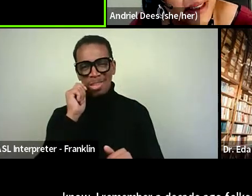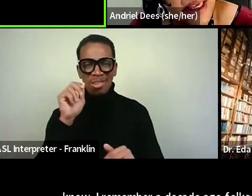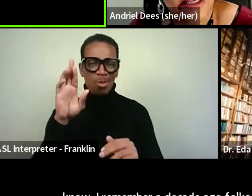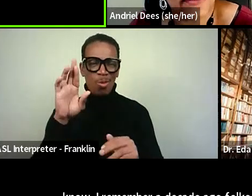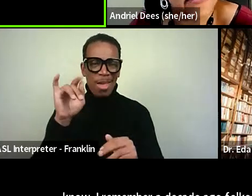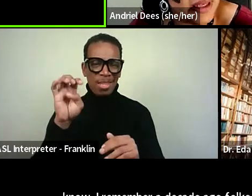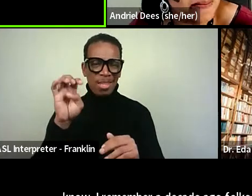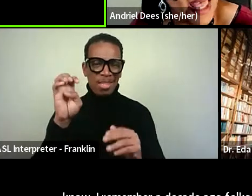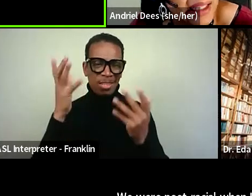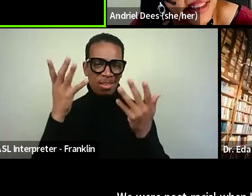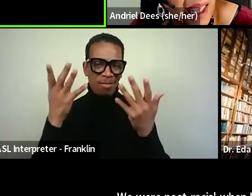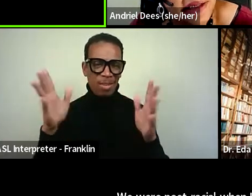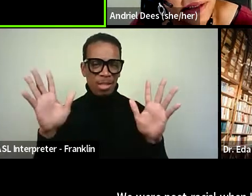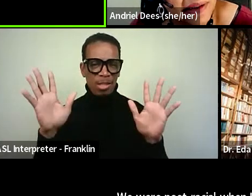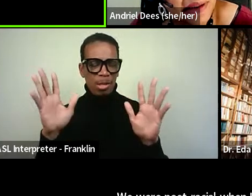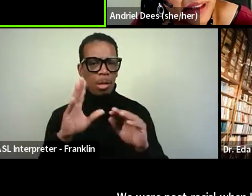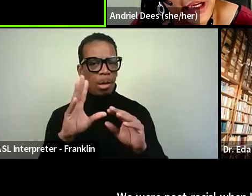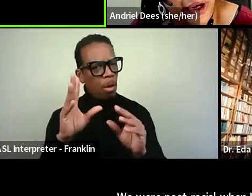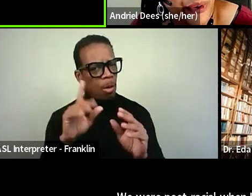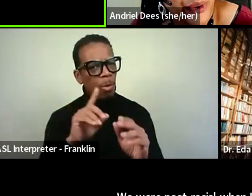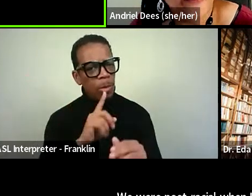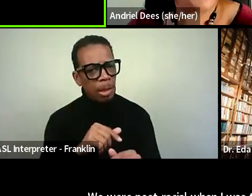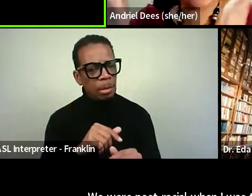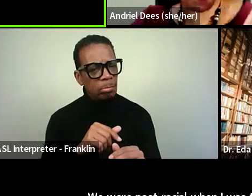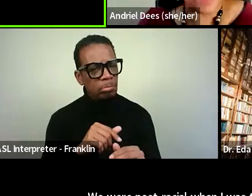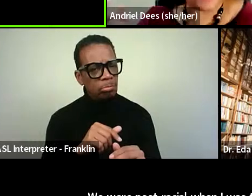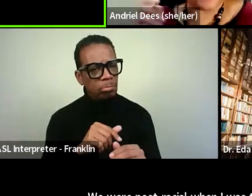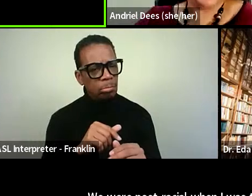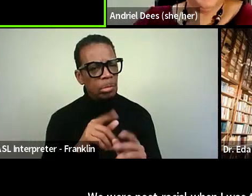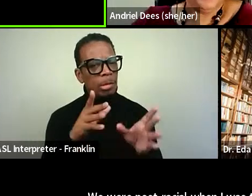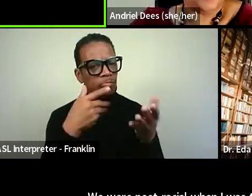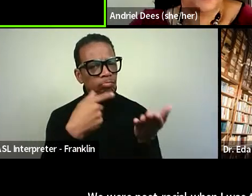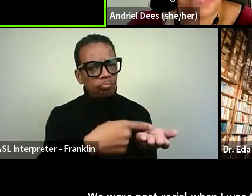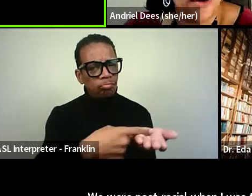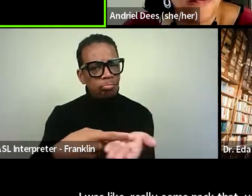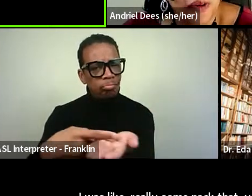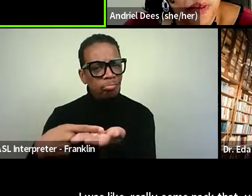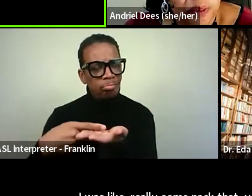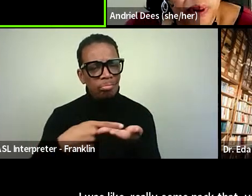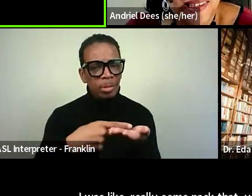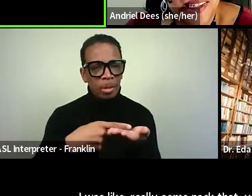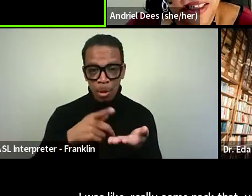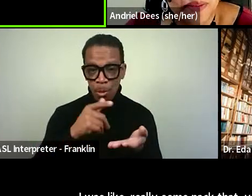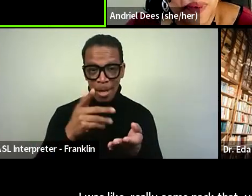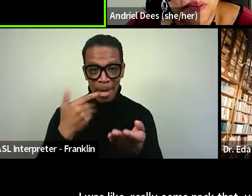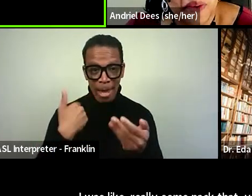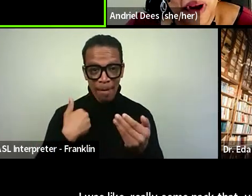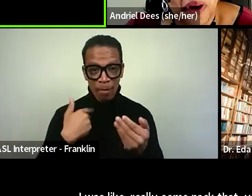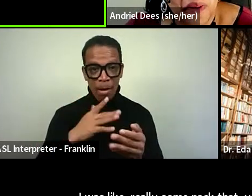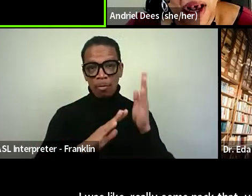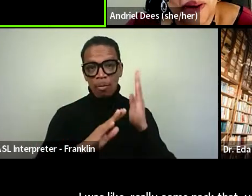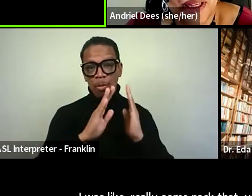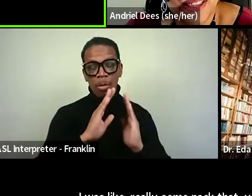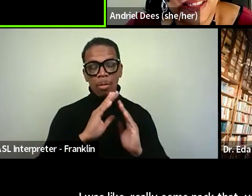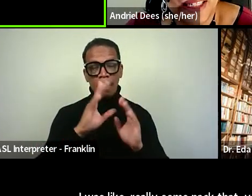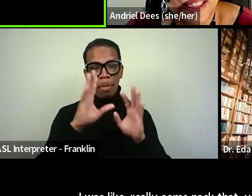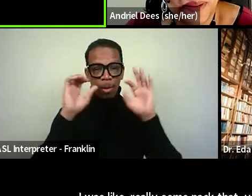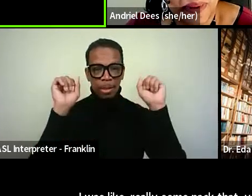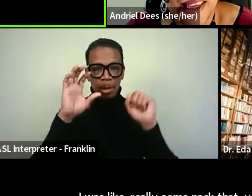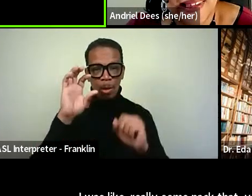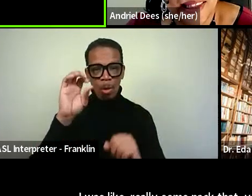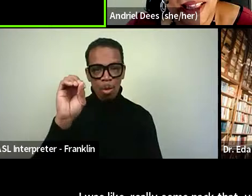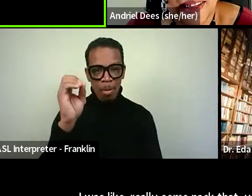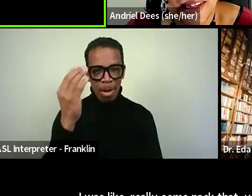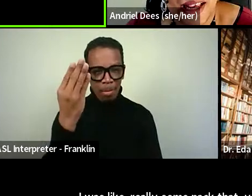really? Let's unpack that, because we had our former president, Barack Obama,